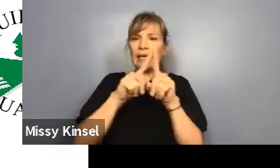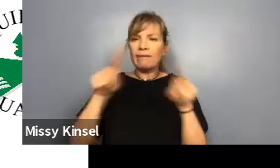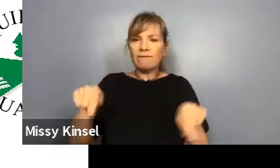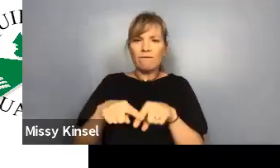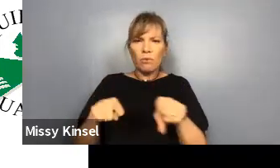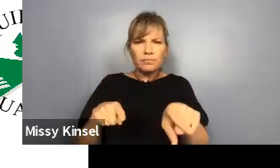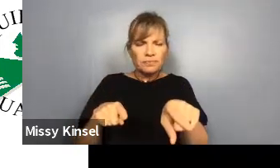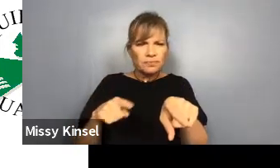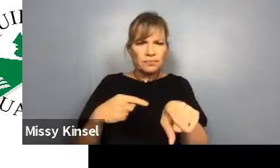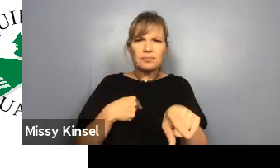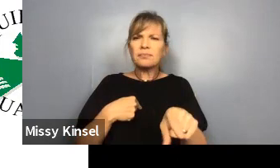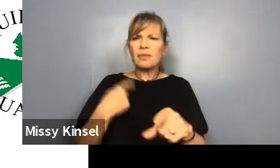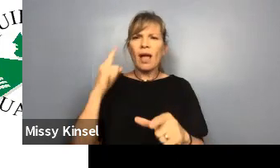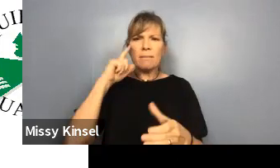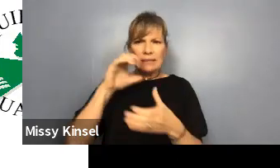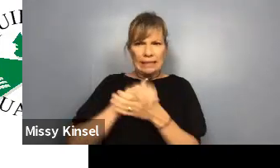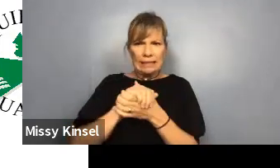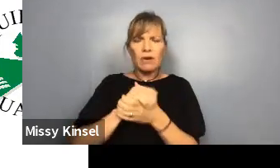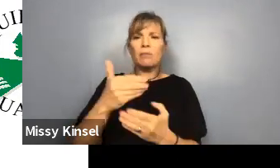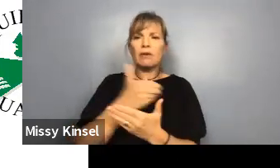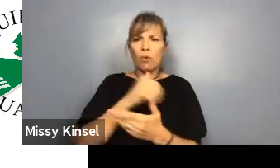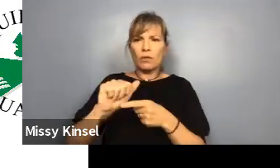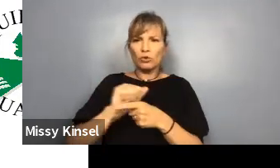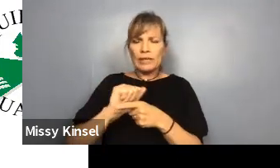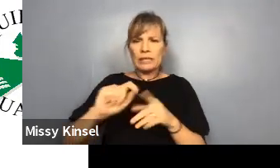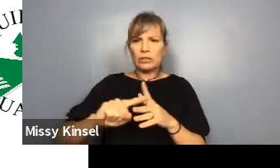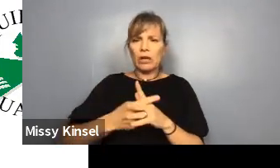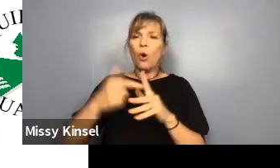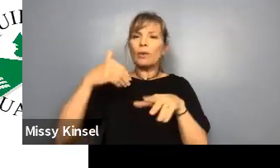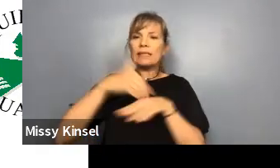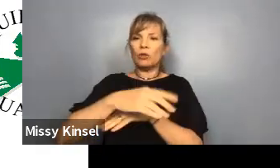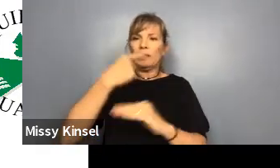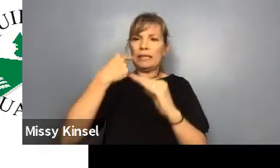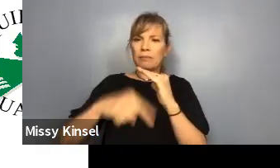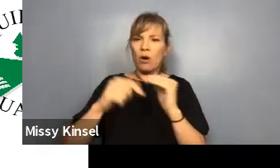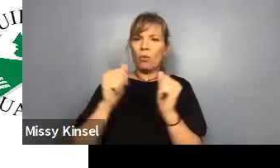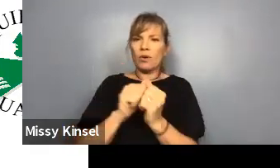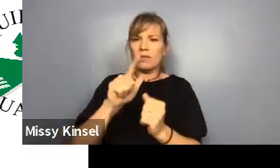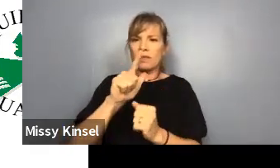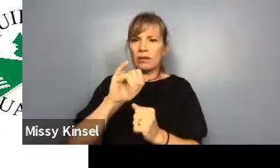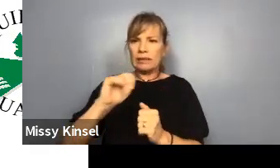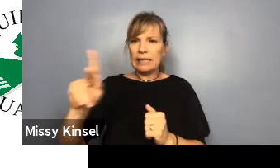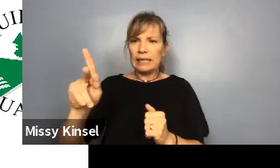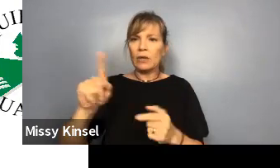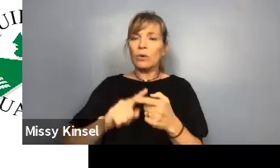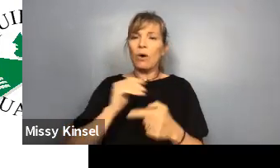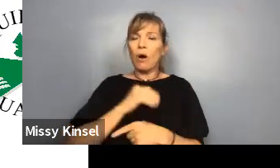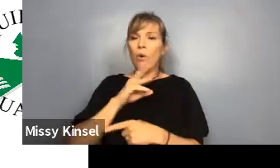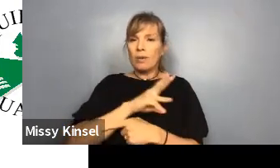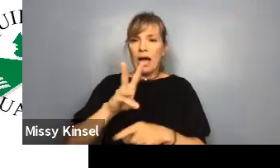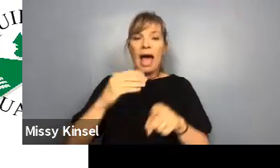we sent out an email before the webinar with a link to our website, and we have